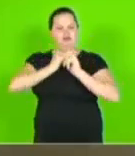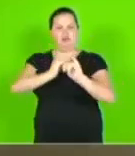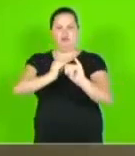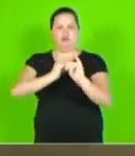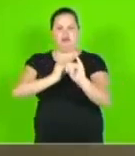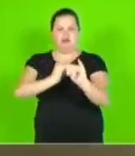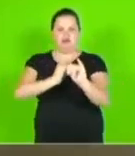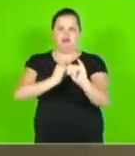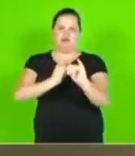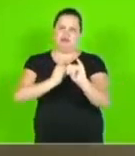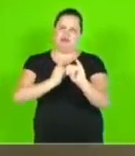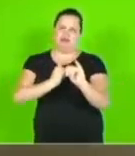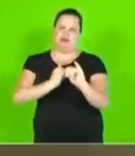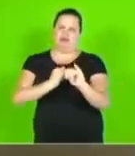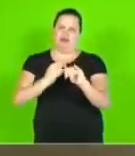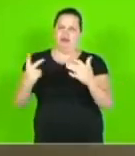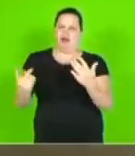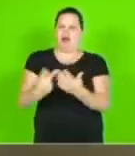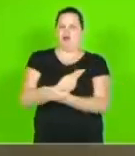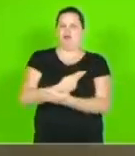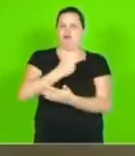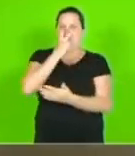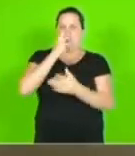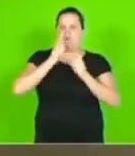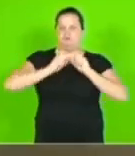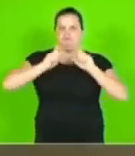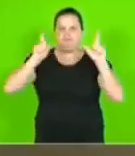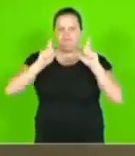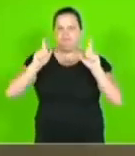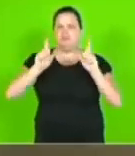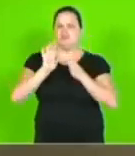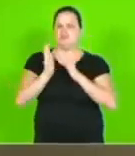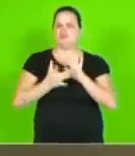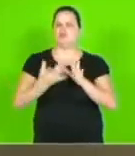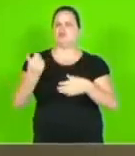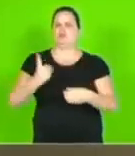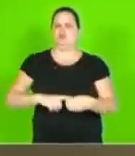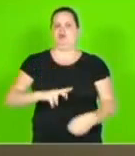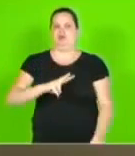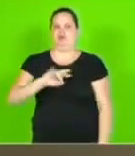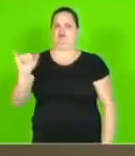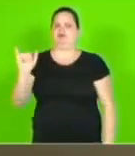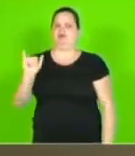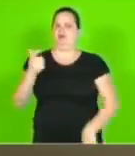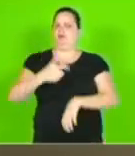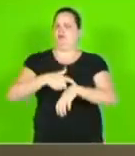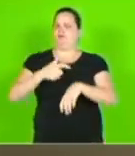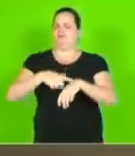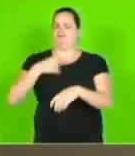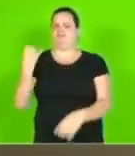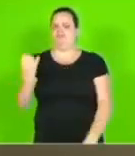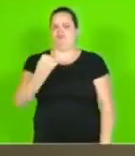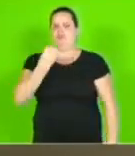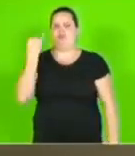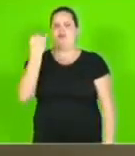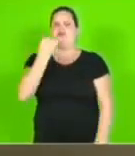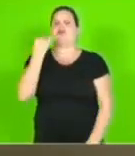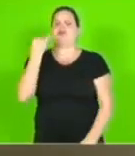the special event and the special moment of the gathering that we had in